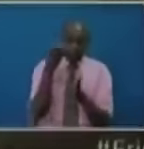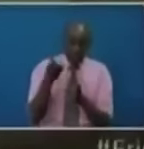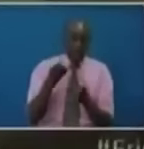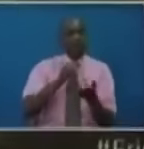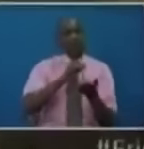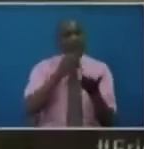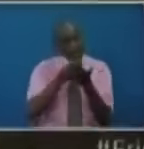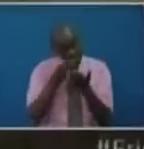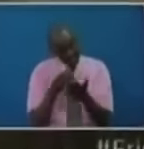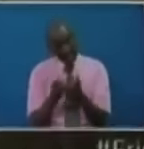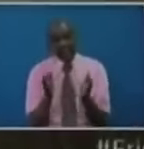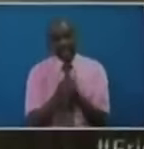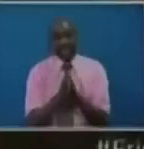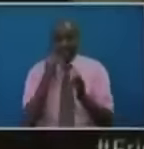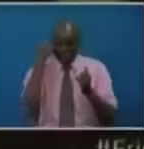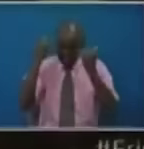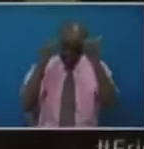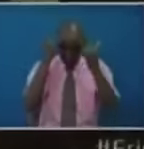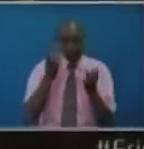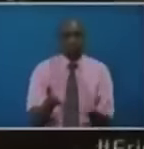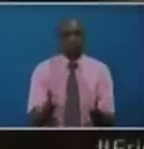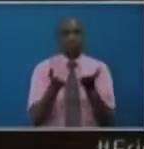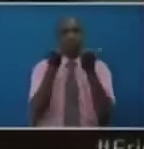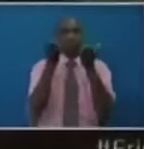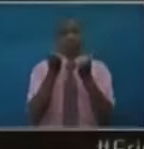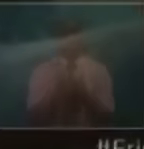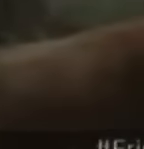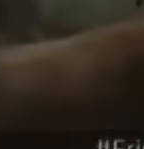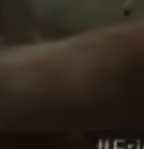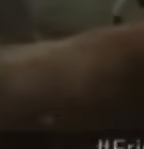and scaling of innovations.